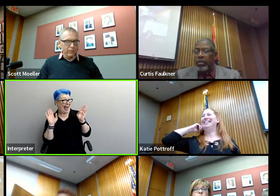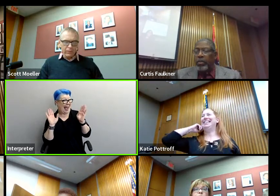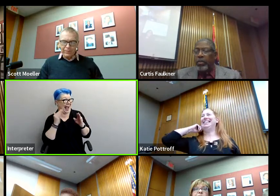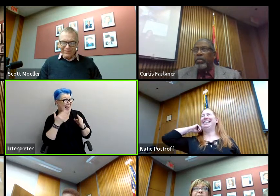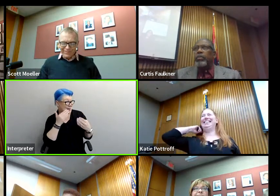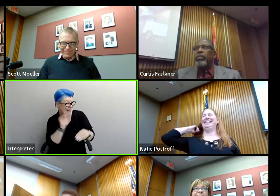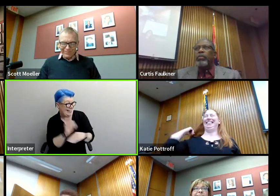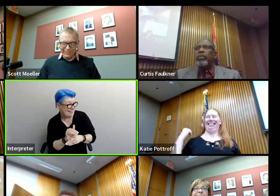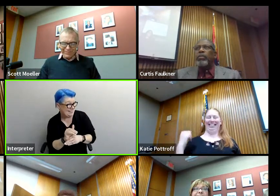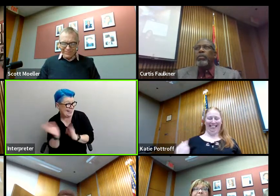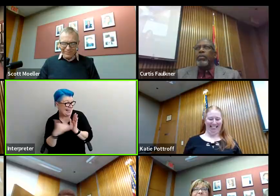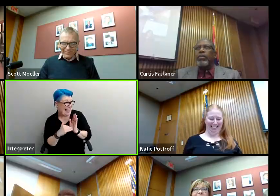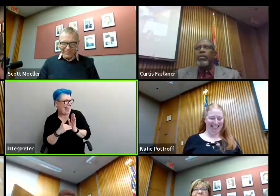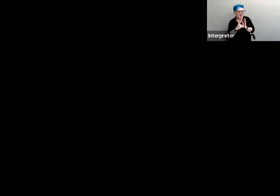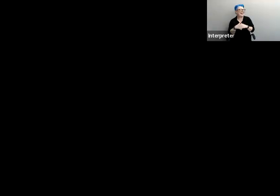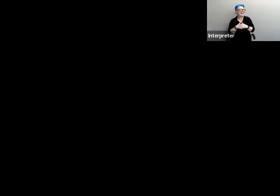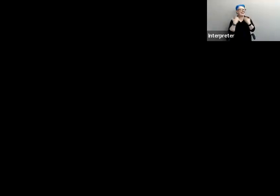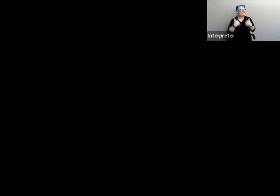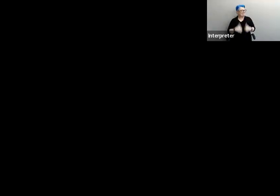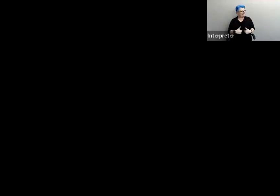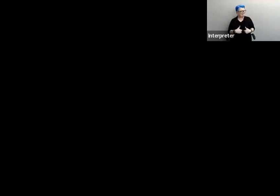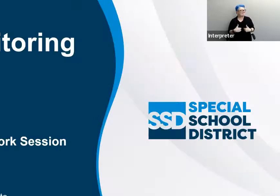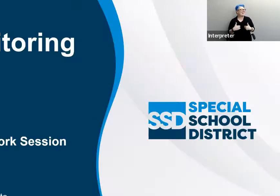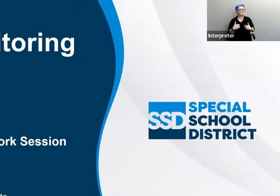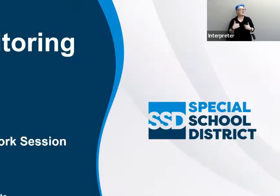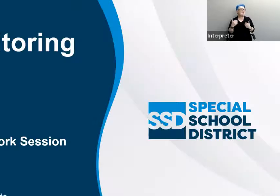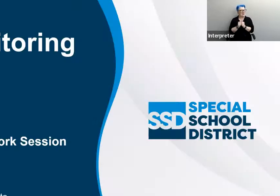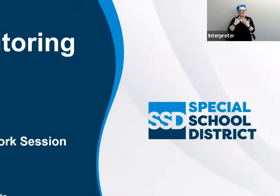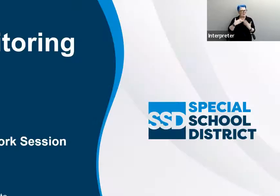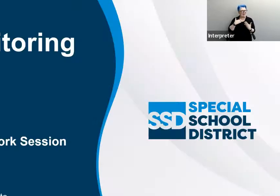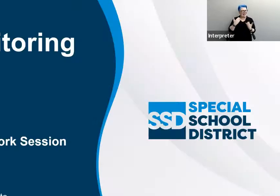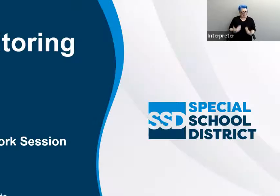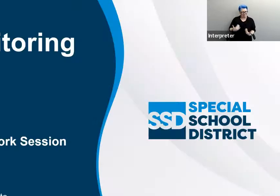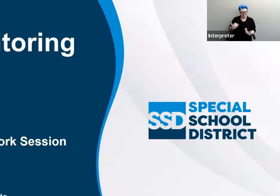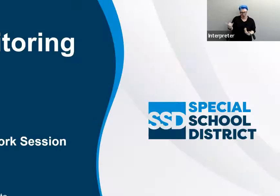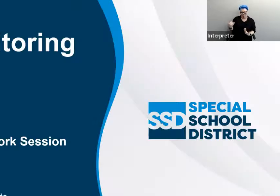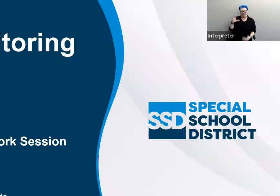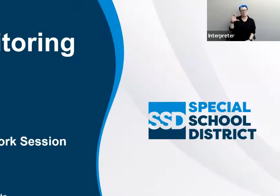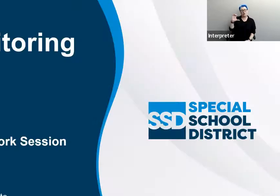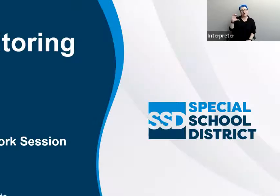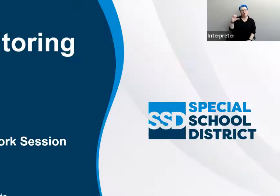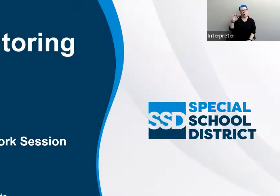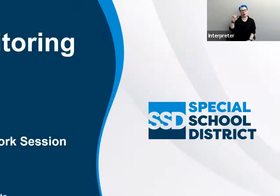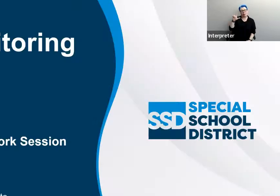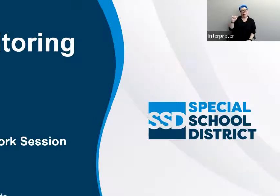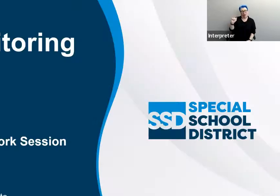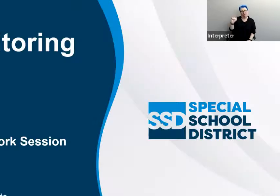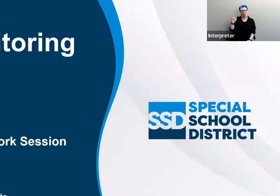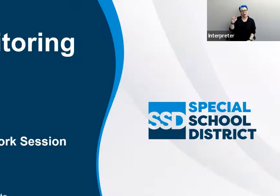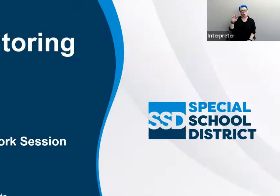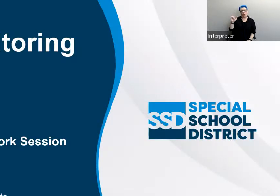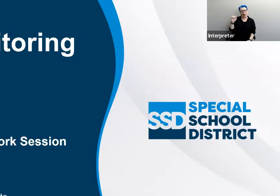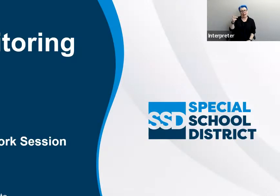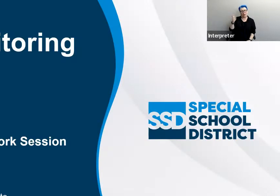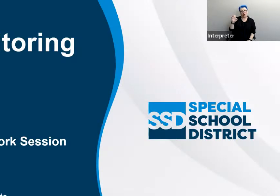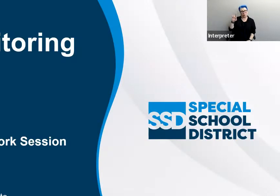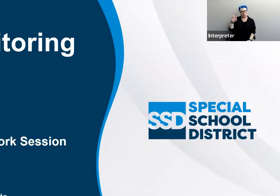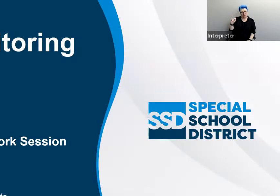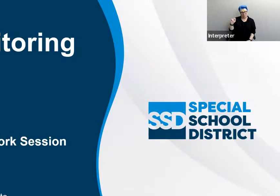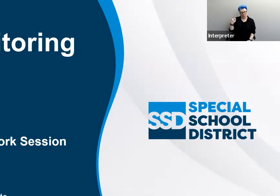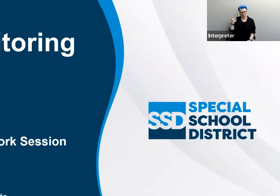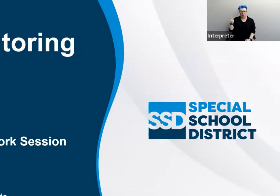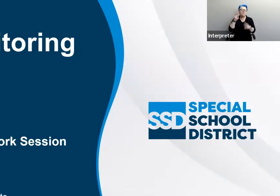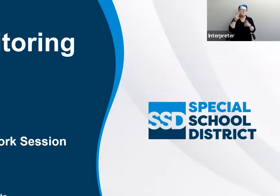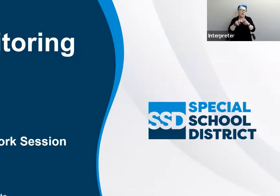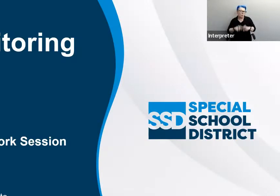Nice. Good evening again. So with me, I also have Carla Reichert, who is the Evaluation and